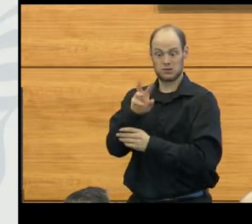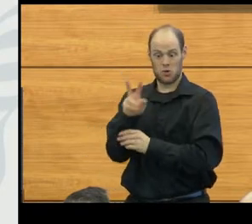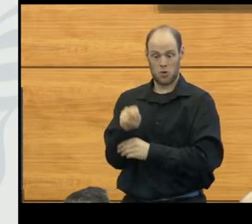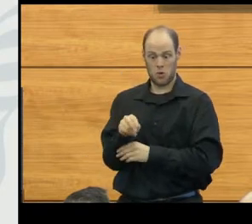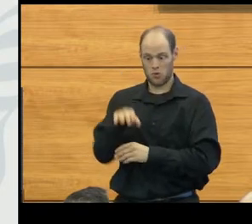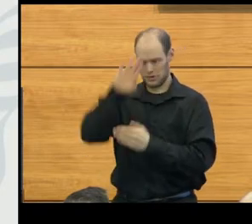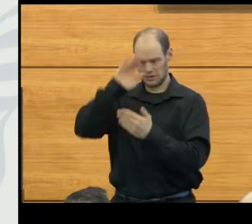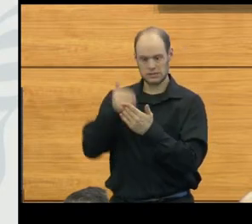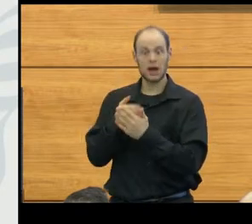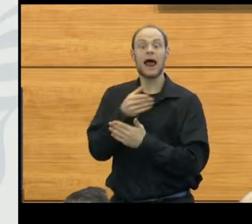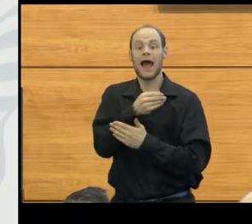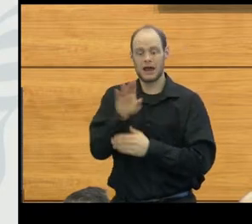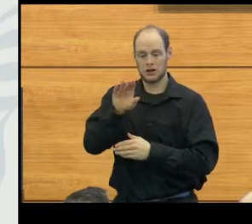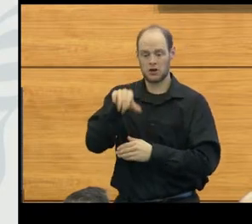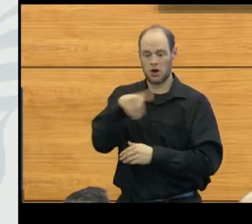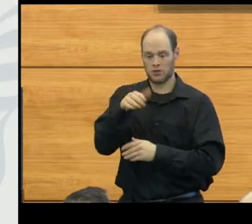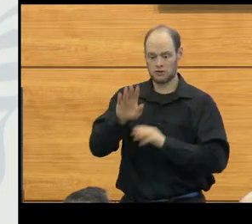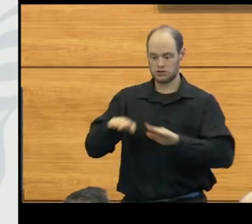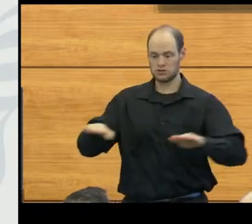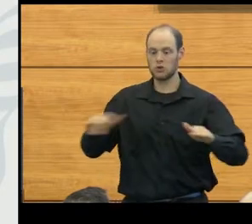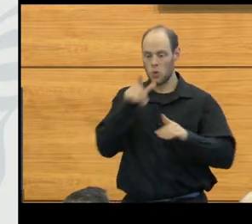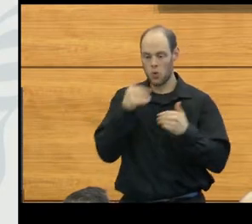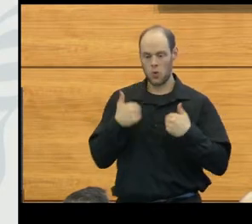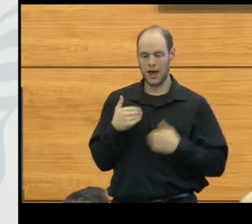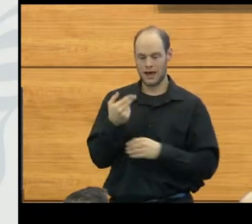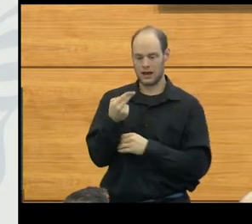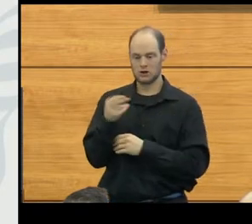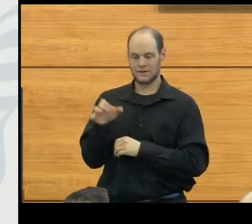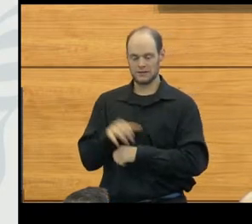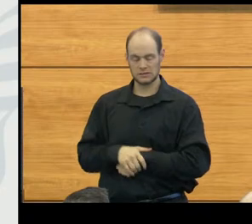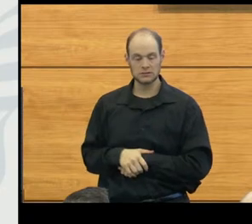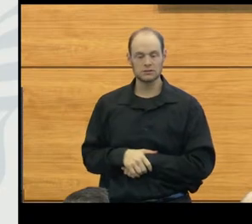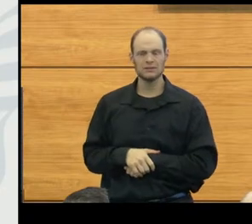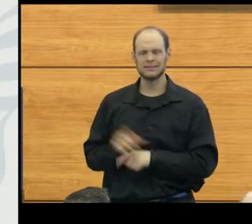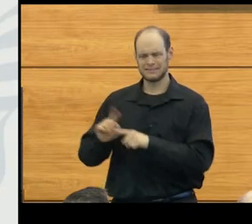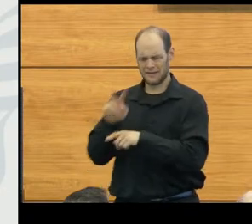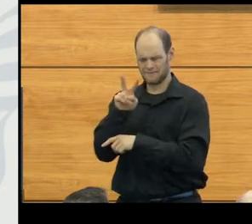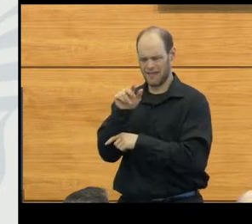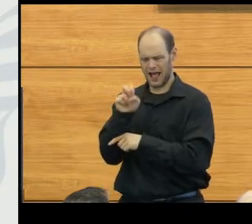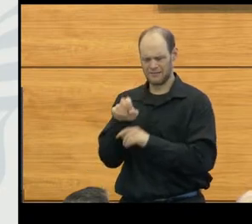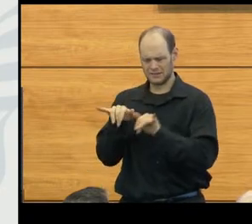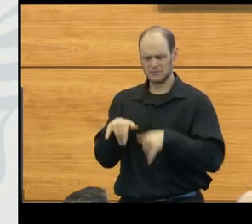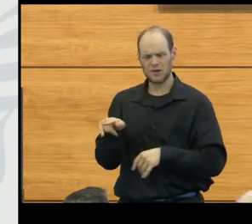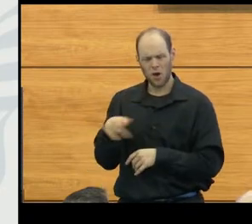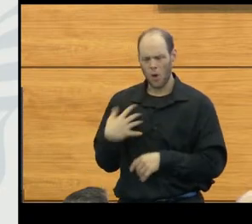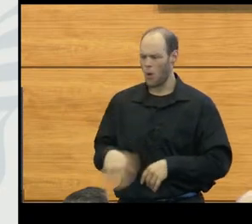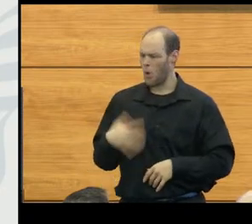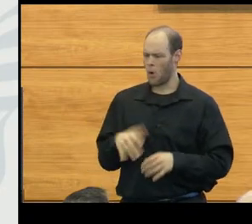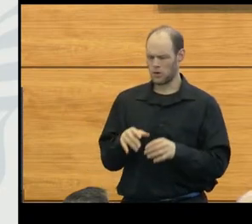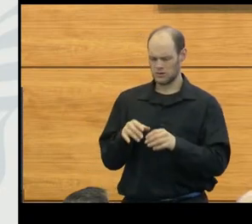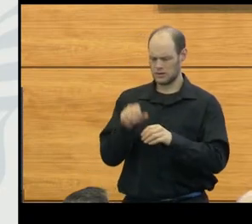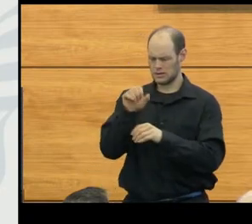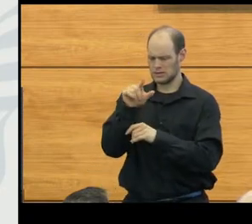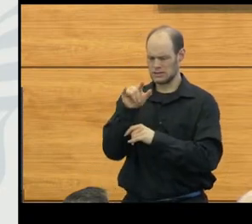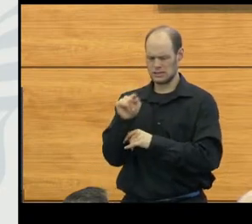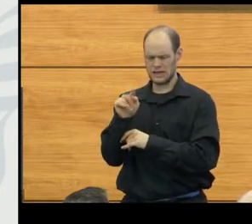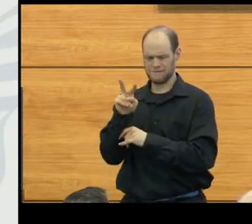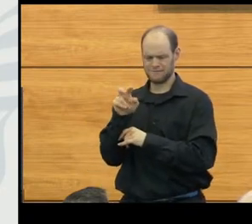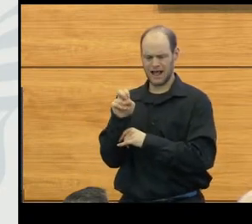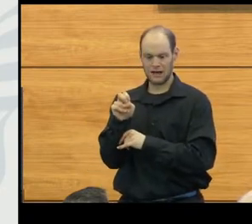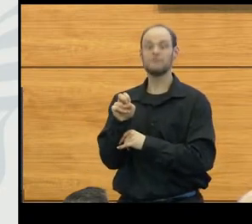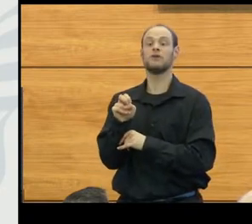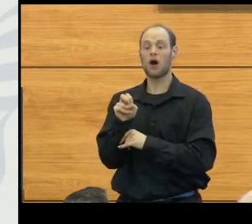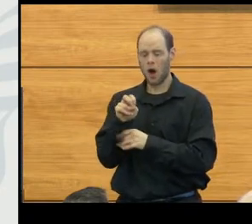son and other children with hydrocephalus? He thought about the valve systems and recognized that a simple slit valve would